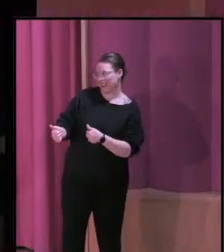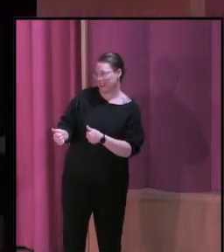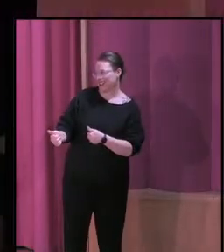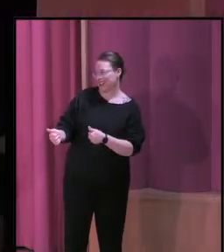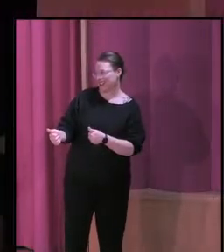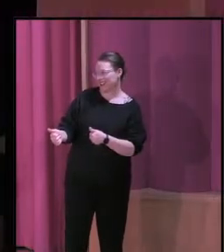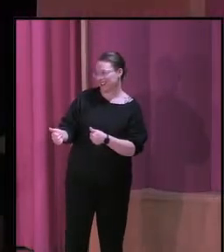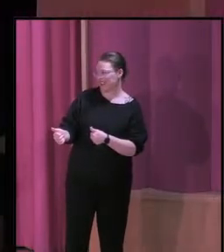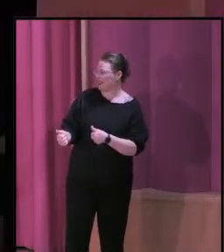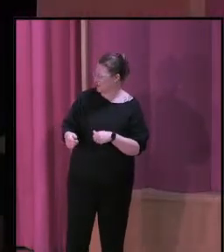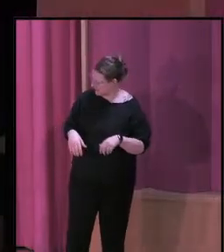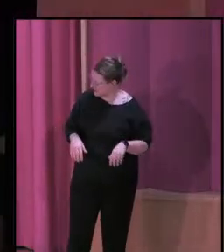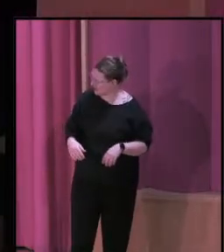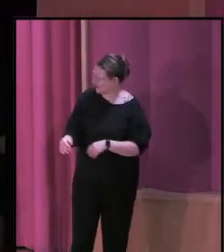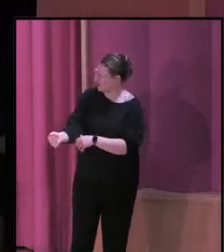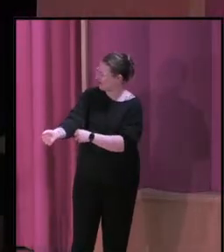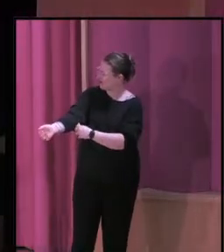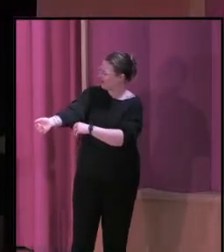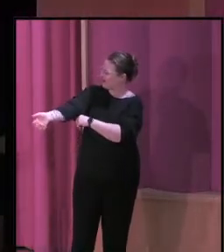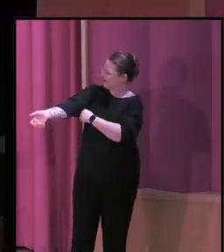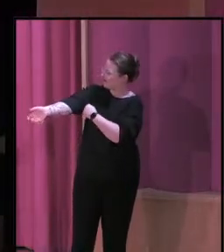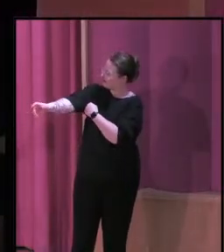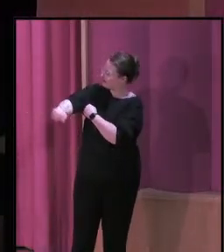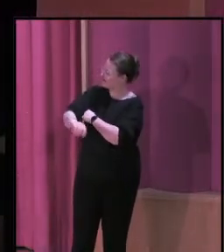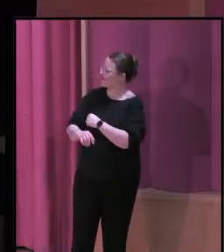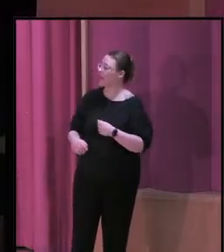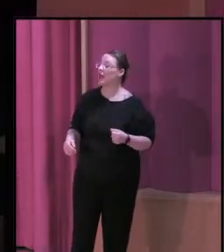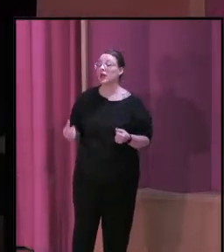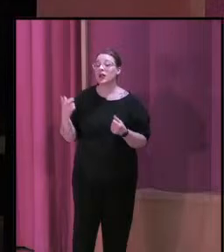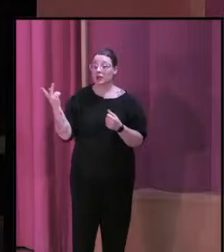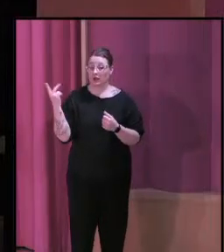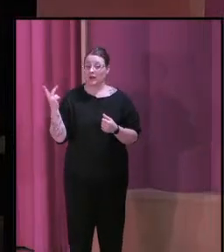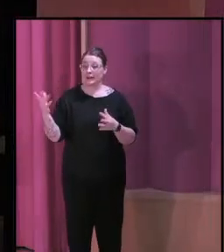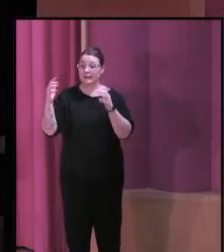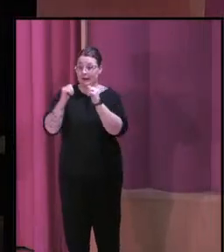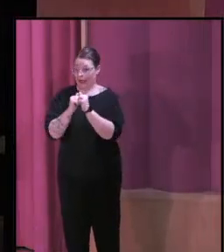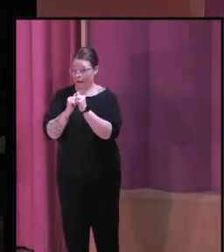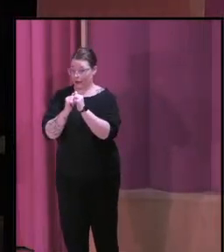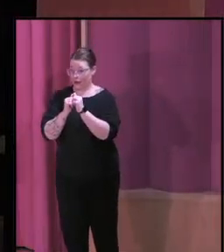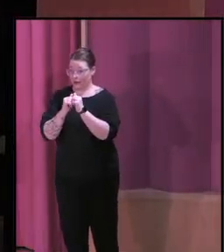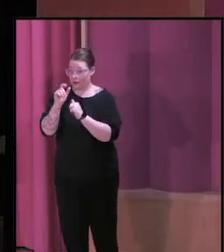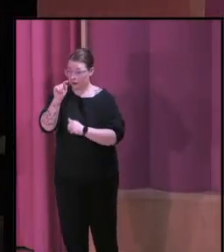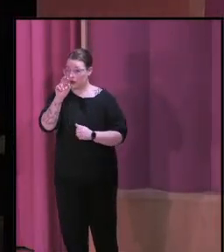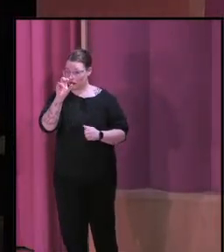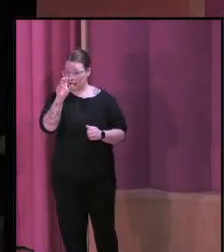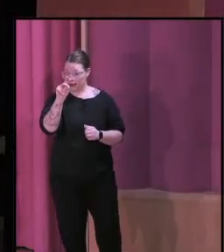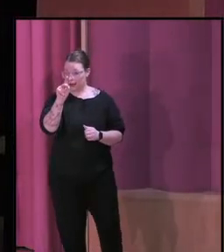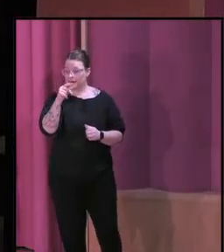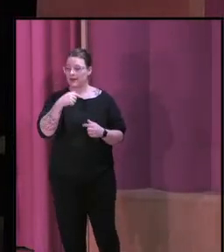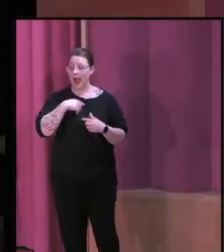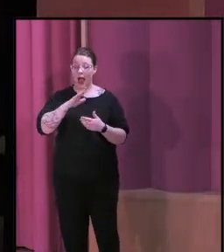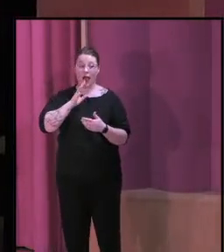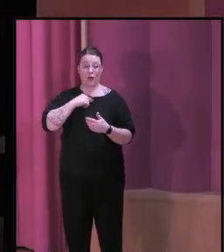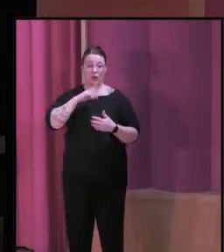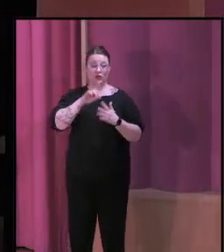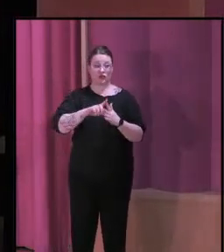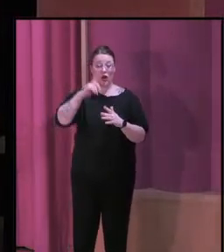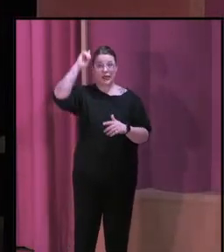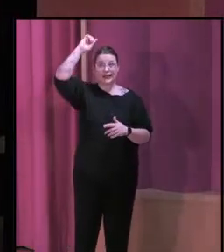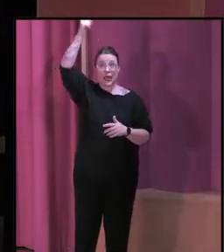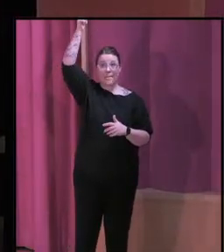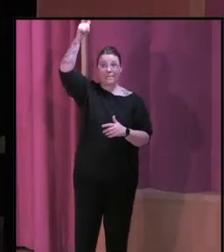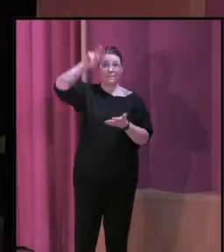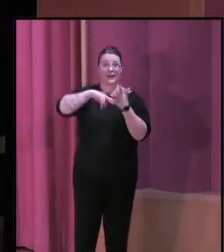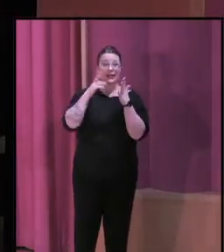top again. Nice. All right, so Veronica, we're going to do a trick together, and I'm going to get the top going on my head. I won't be able to look